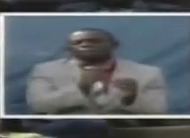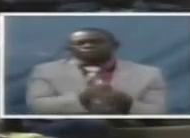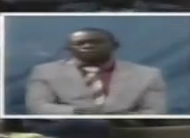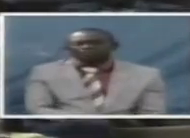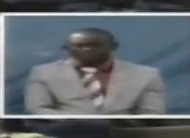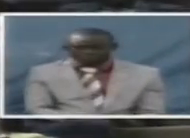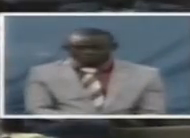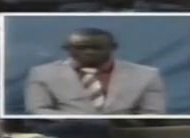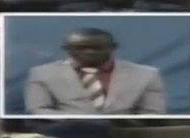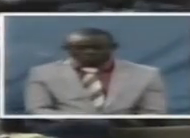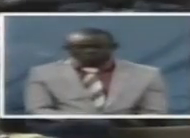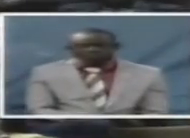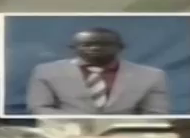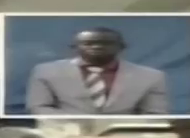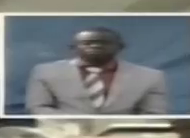Mr. Speaker,